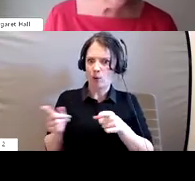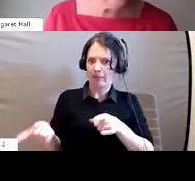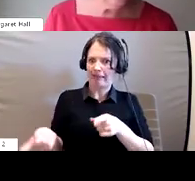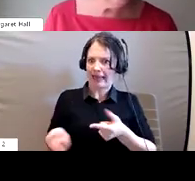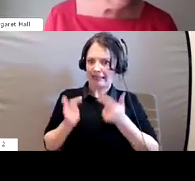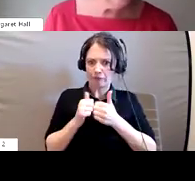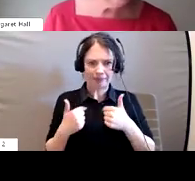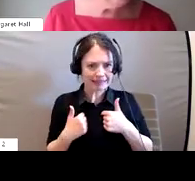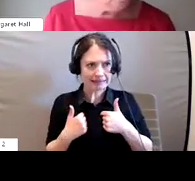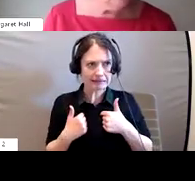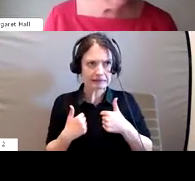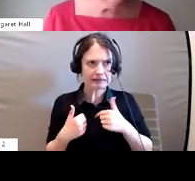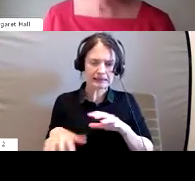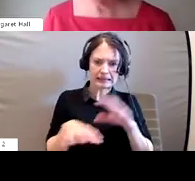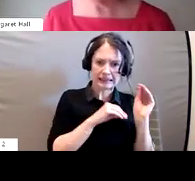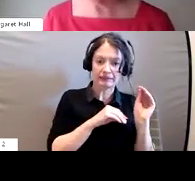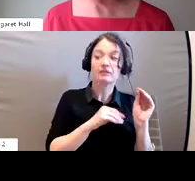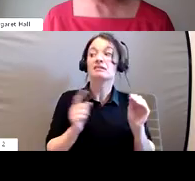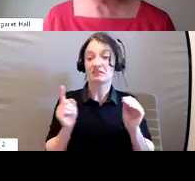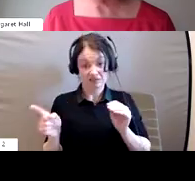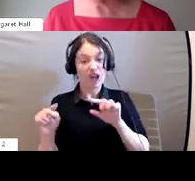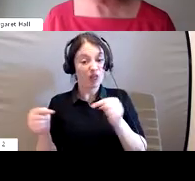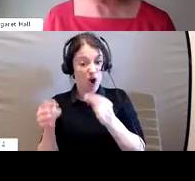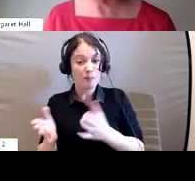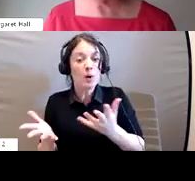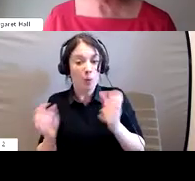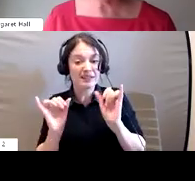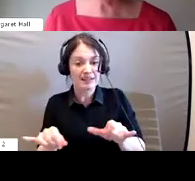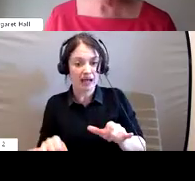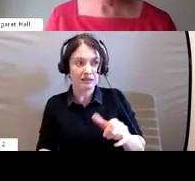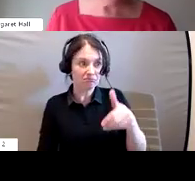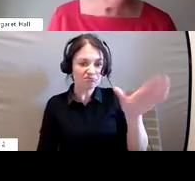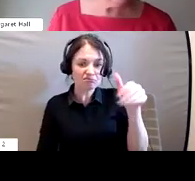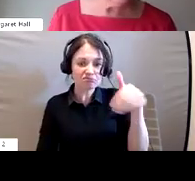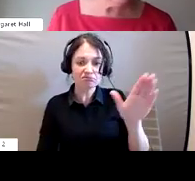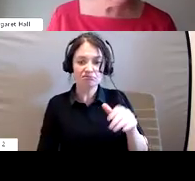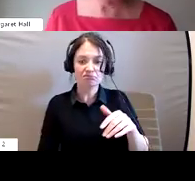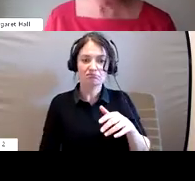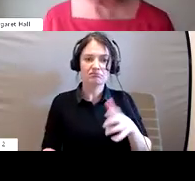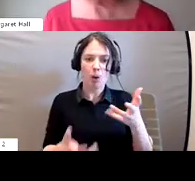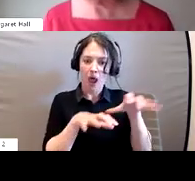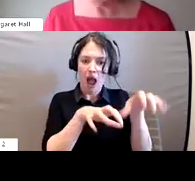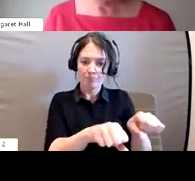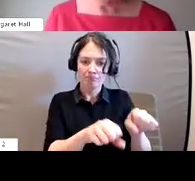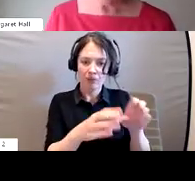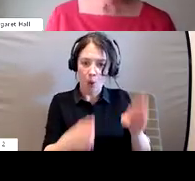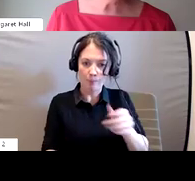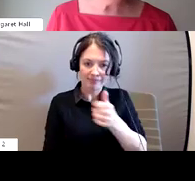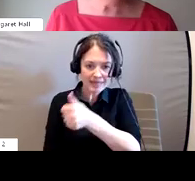cases, that's going to be the perpetrator's goal, right? Their expectation is they would like to secure their parents' residence.